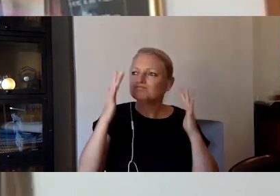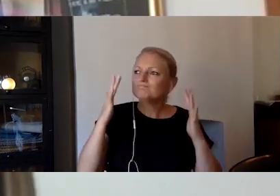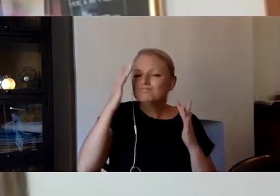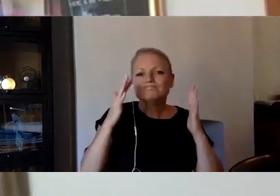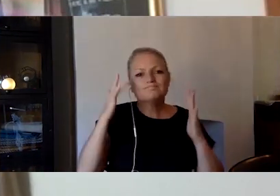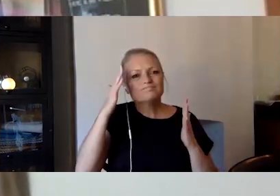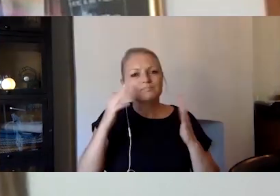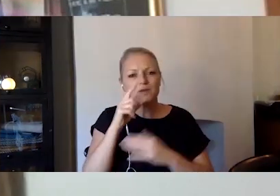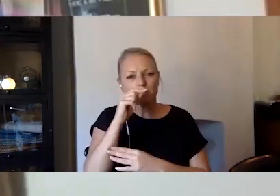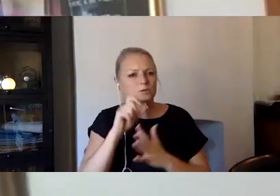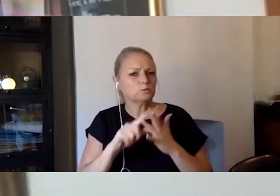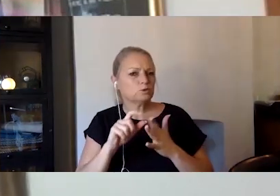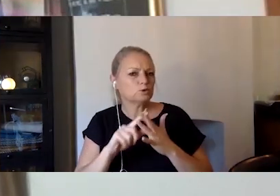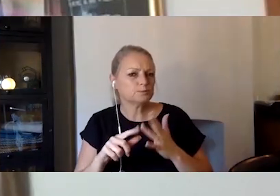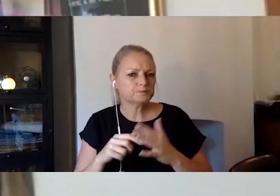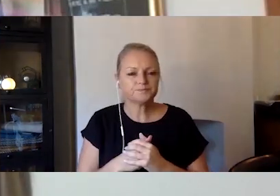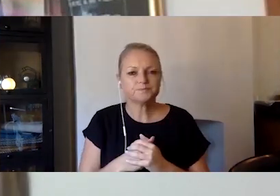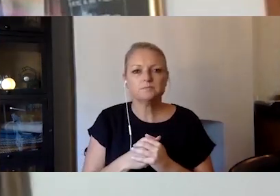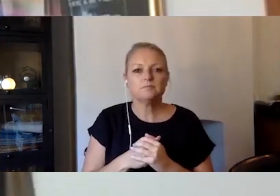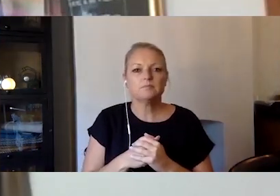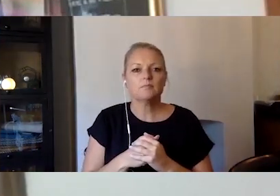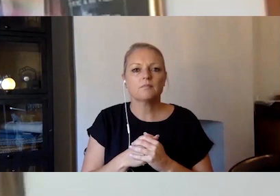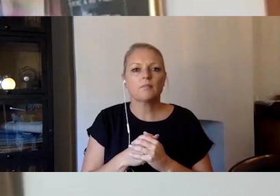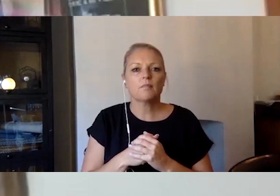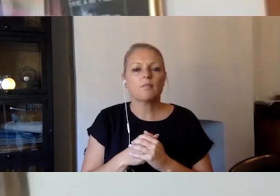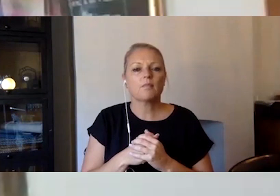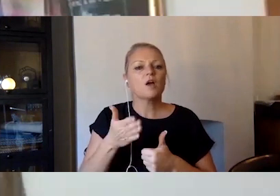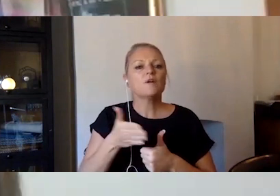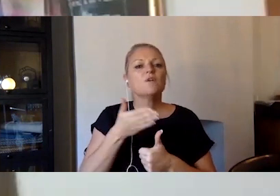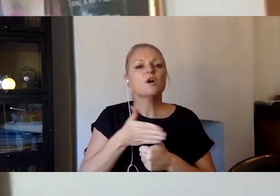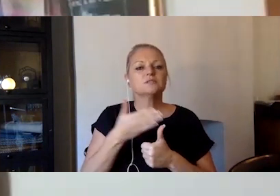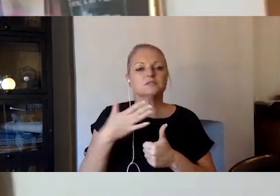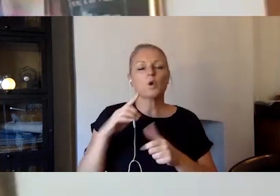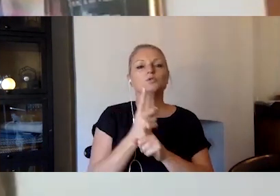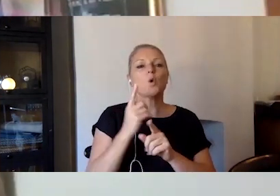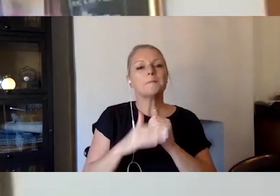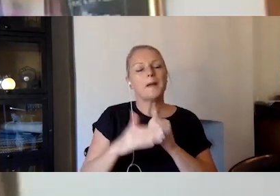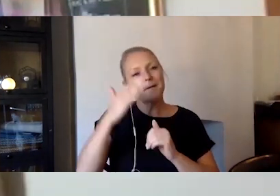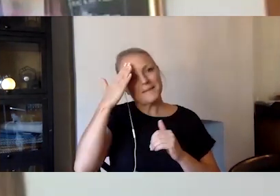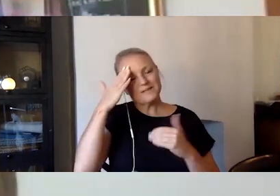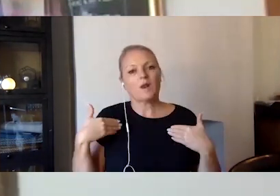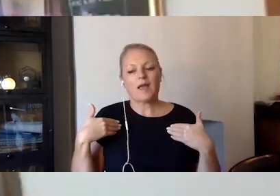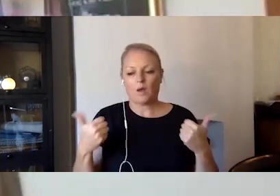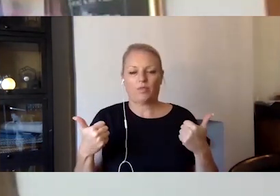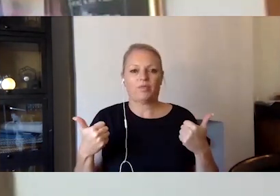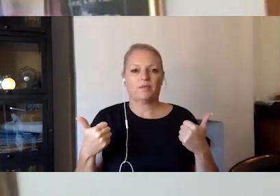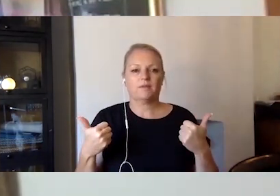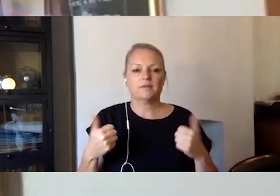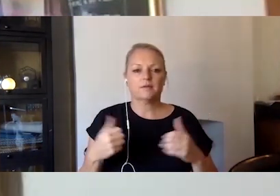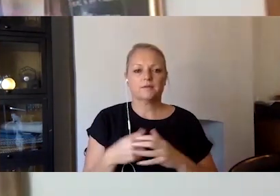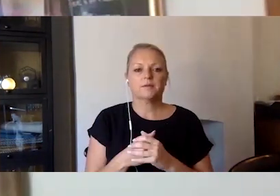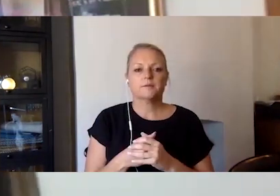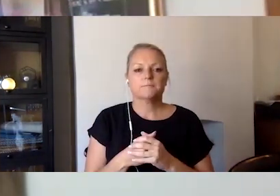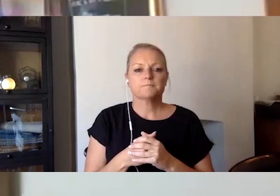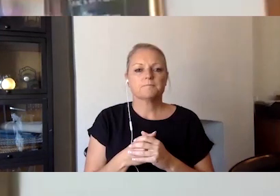up, let's have a look at what this concept of mental health is. Generally in our industry, there's really great awareness